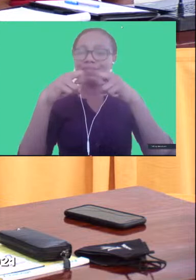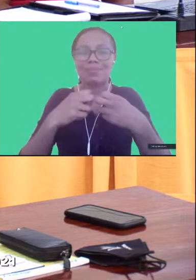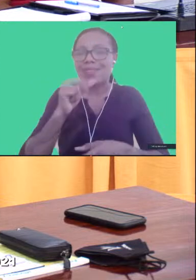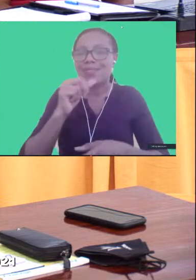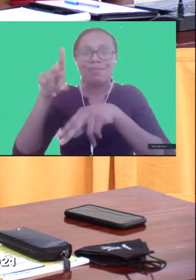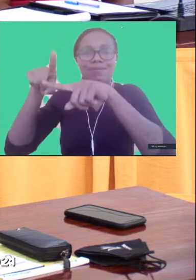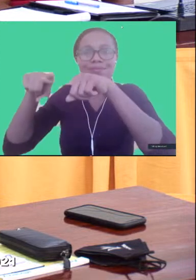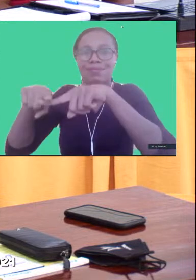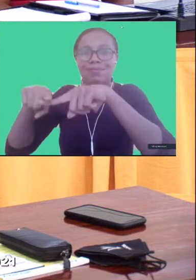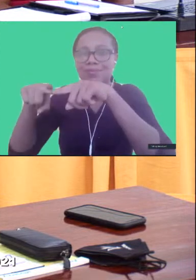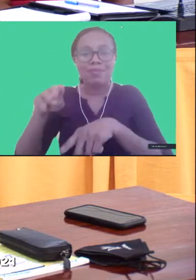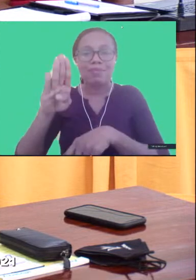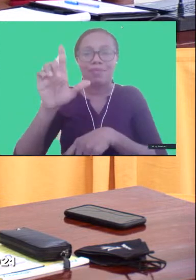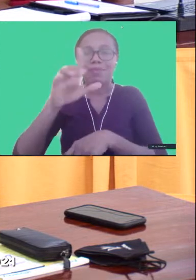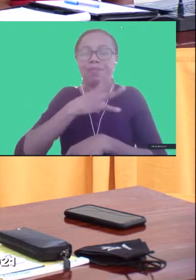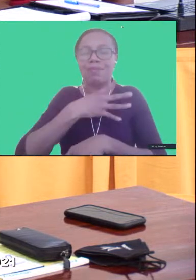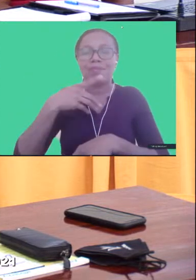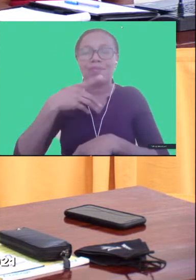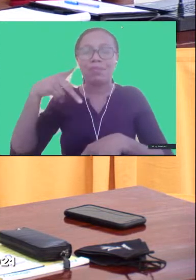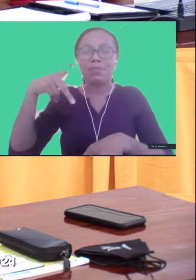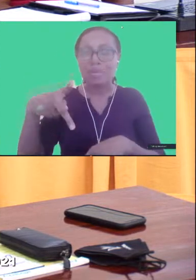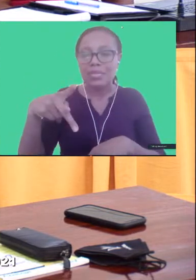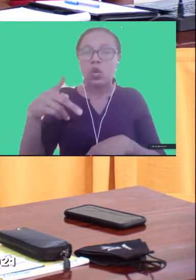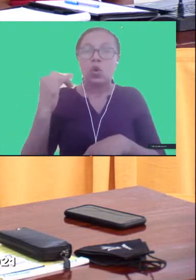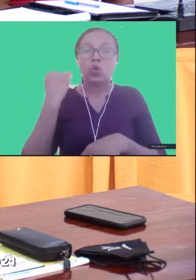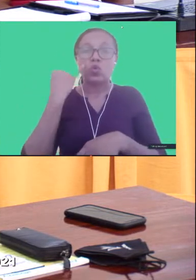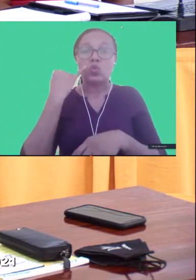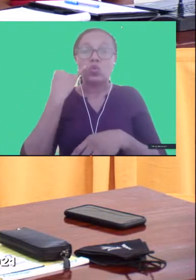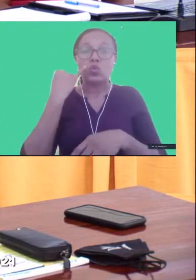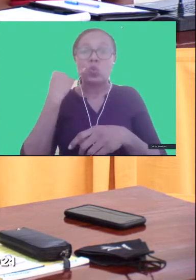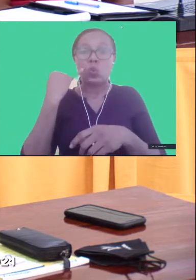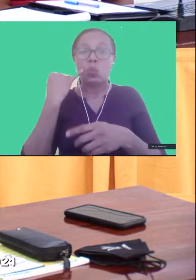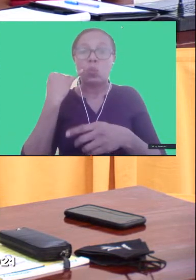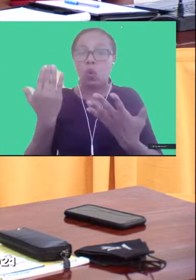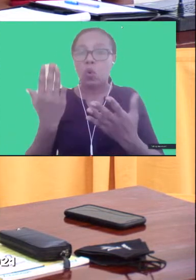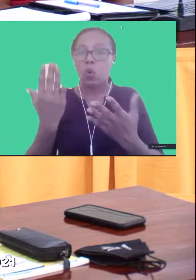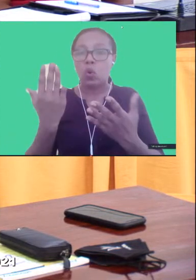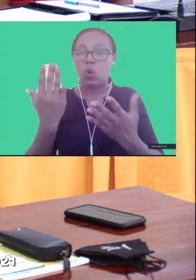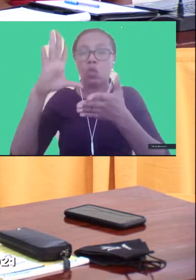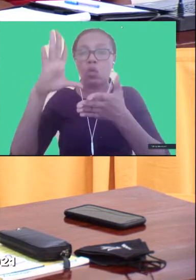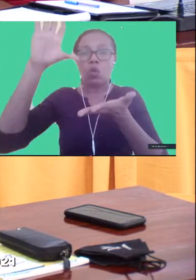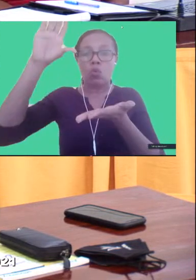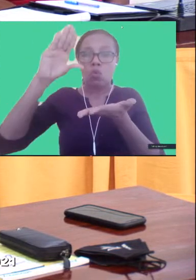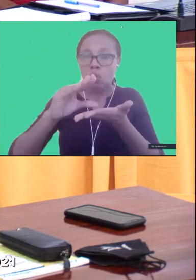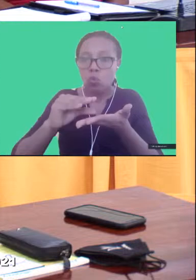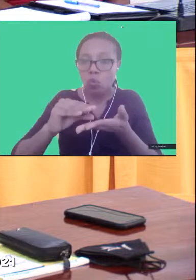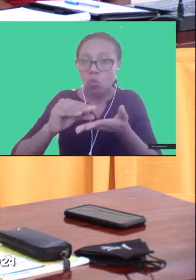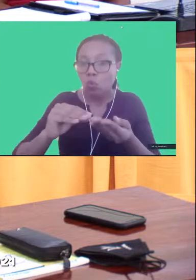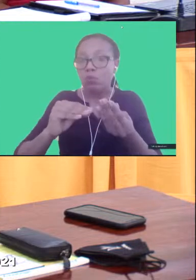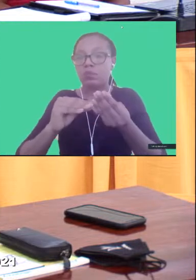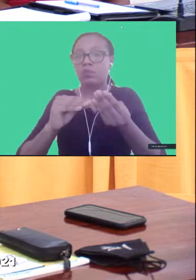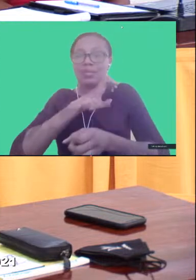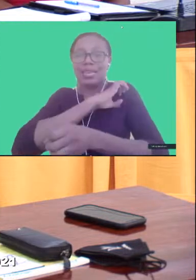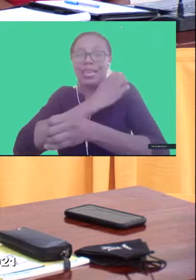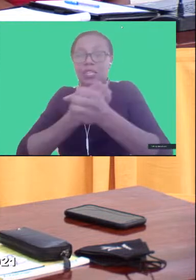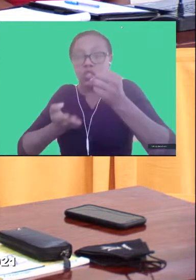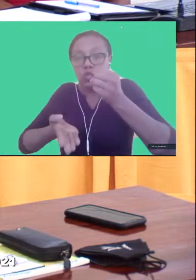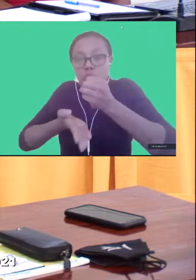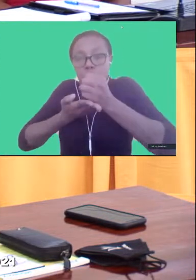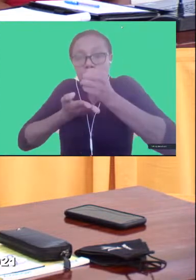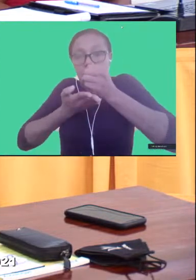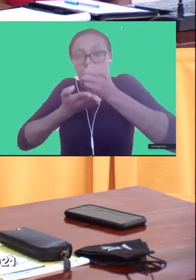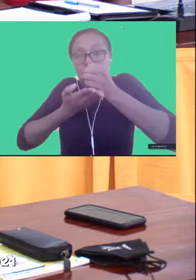the light and power. In the event that you want to have backup storage, you can do that too. And so therefore you can make yourself completely